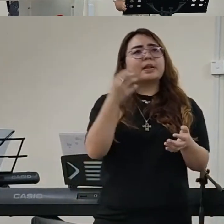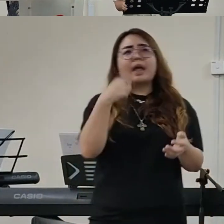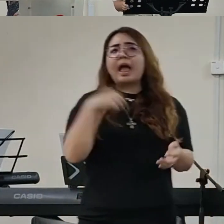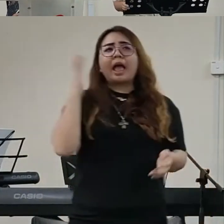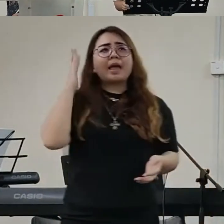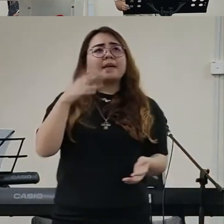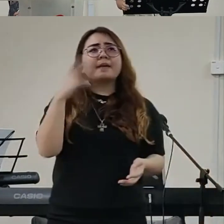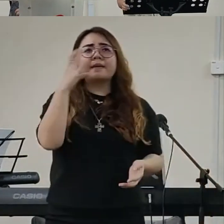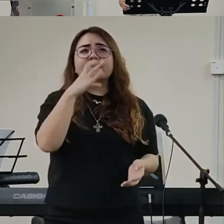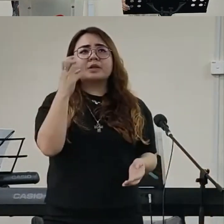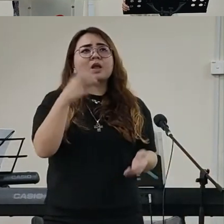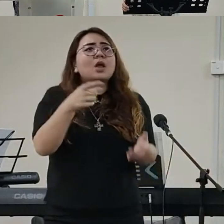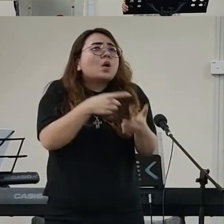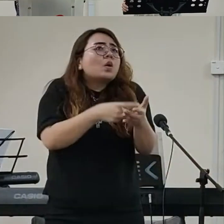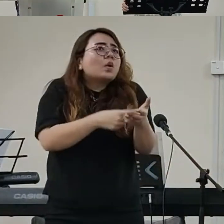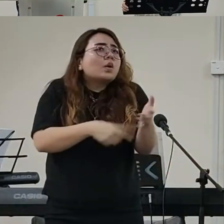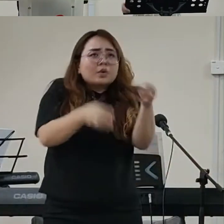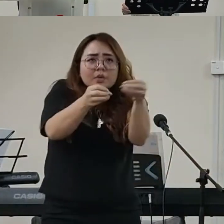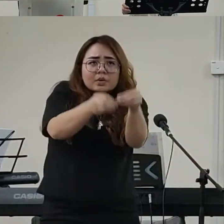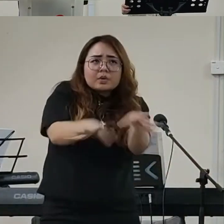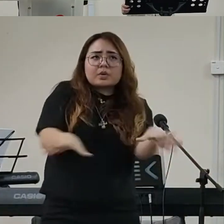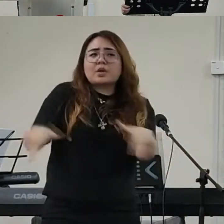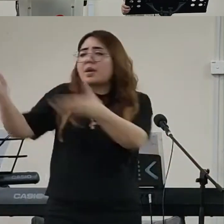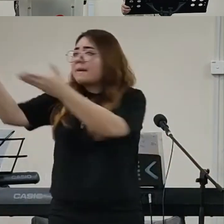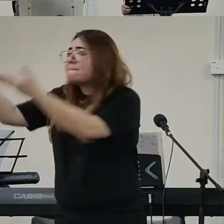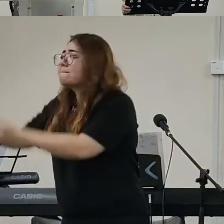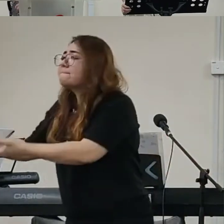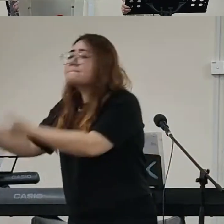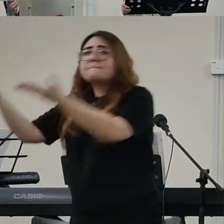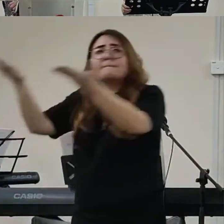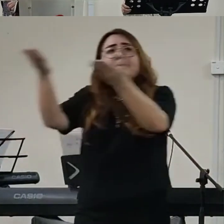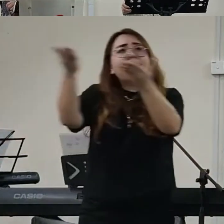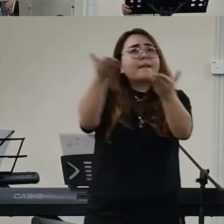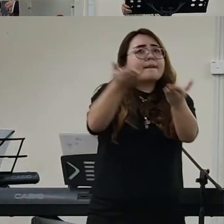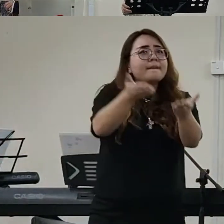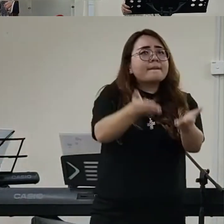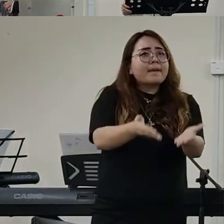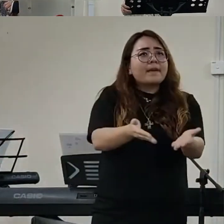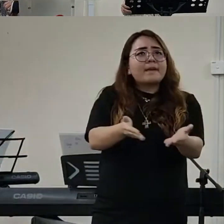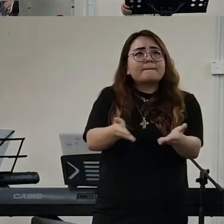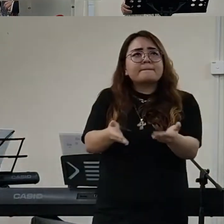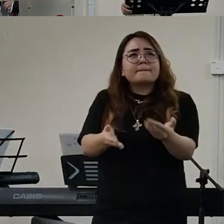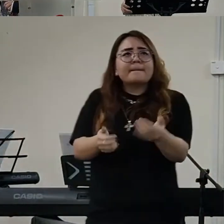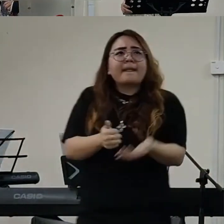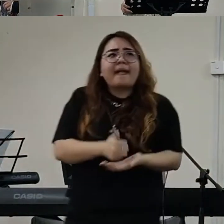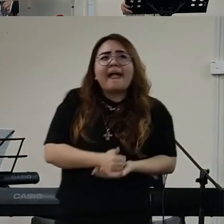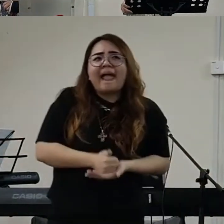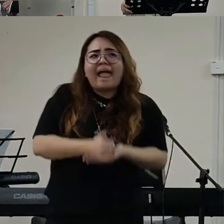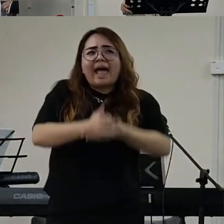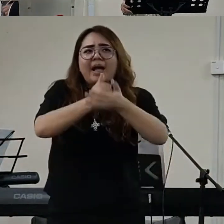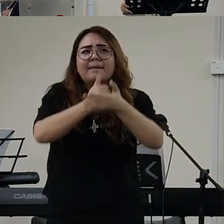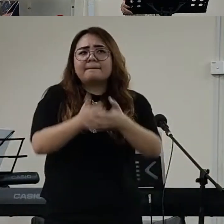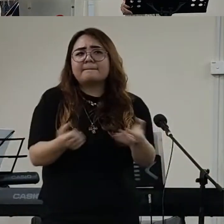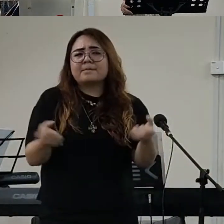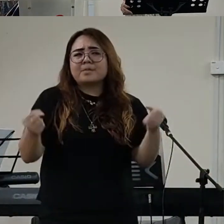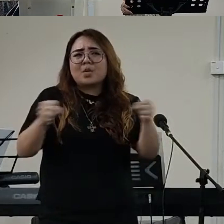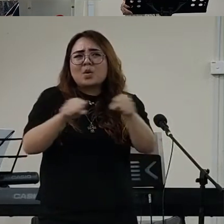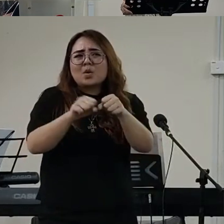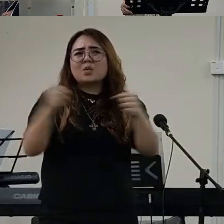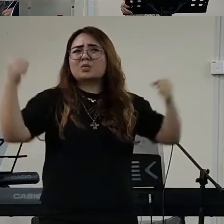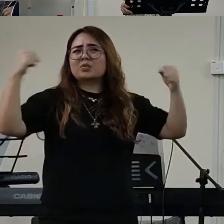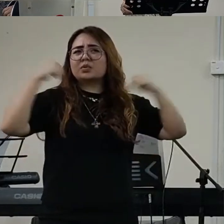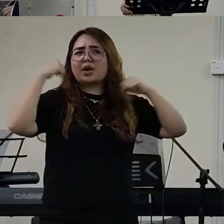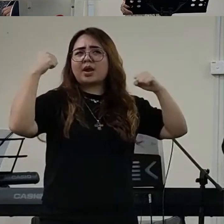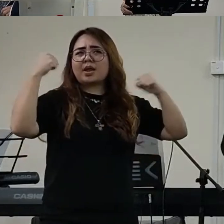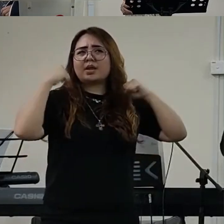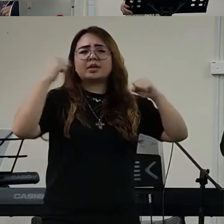what was lost and bring back what was driven away, bind up their broken and strengthen what was sick, but I